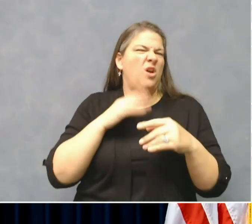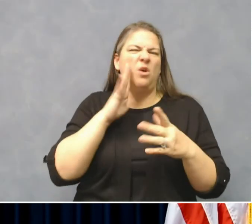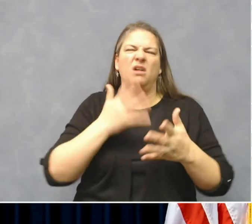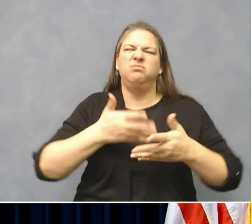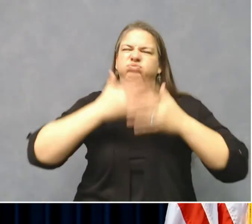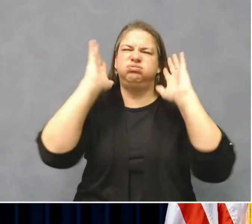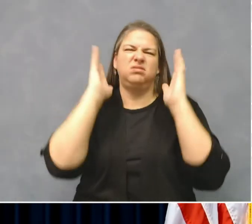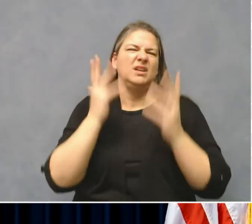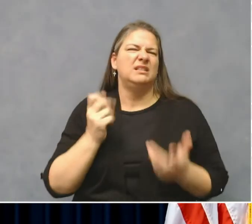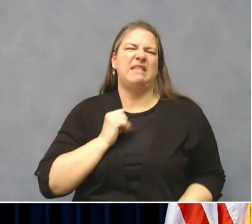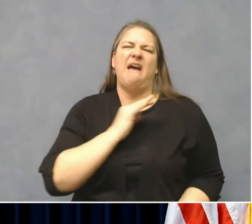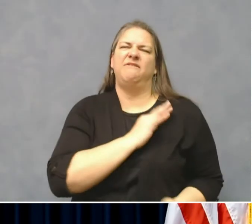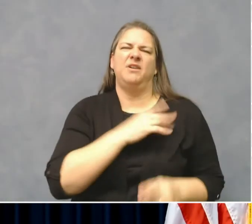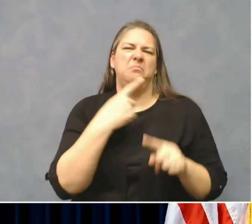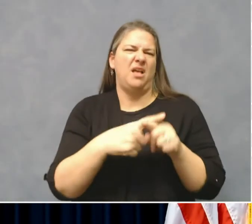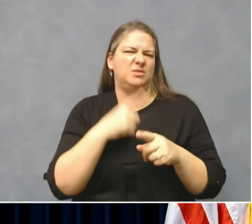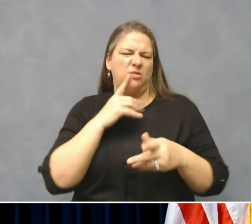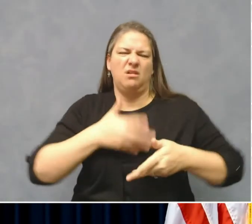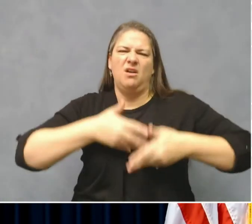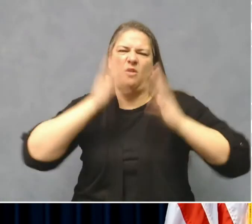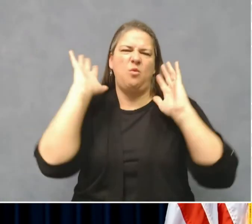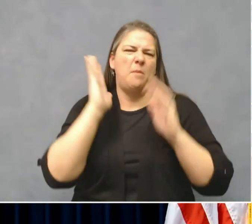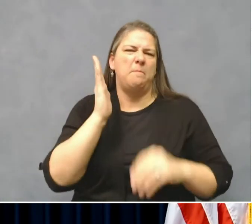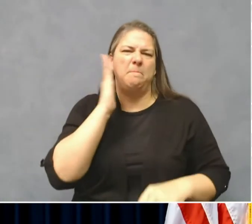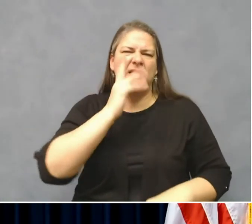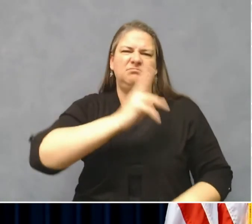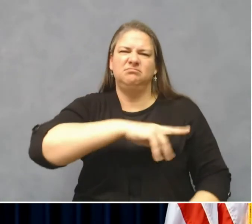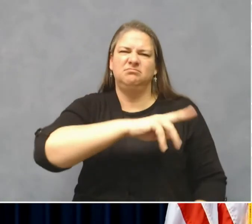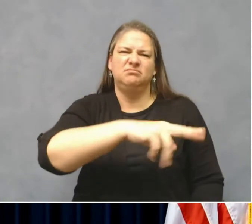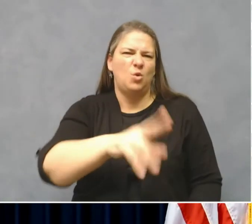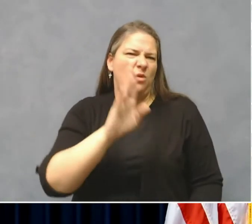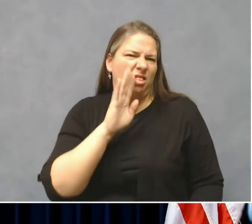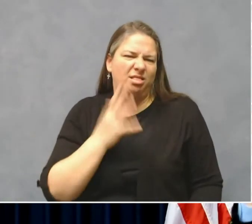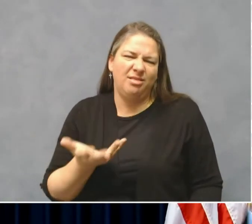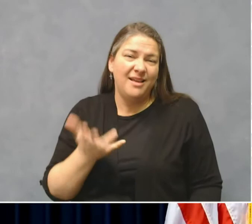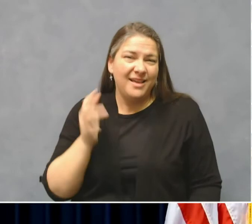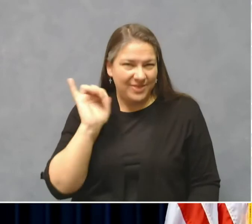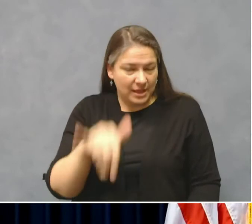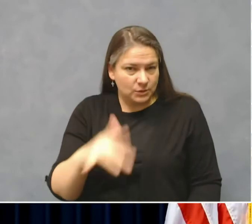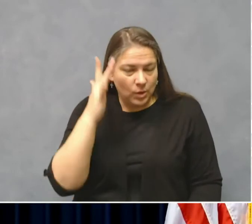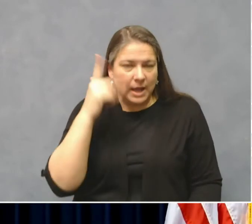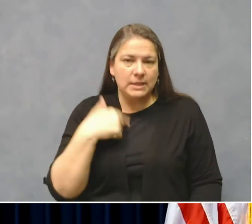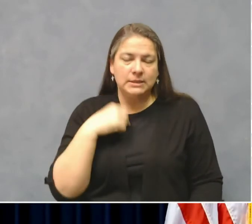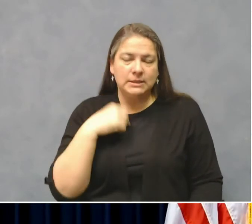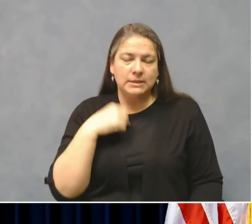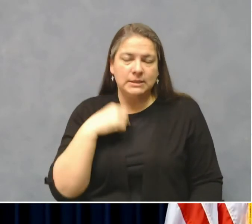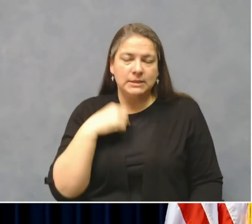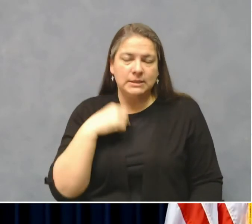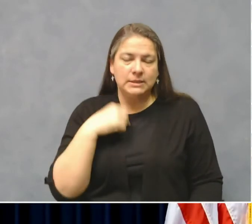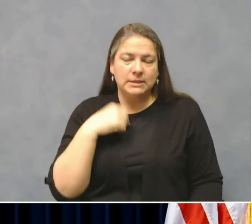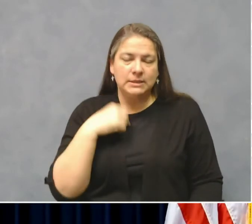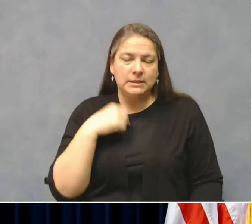capacity. That's why the steps are necessary, and you hear everybody, White House all the way down,